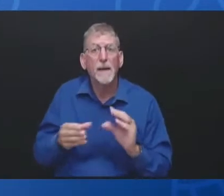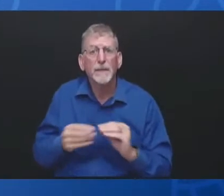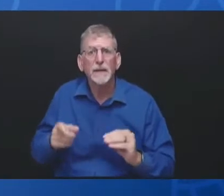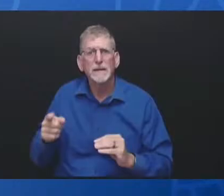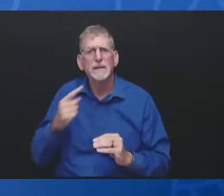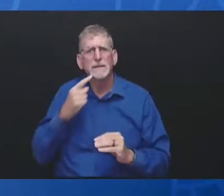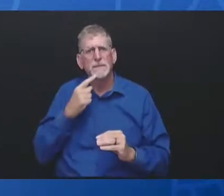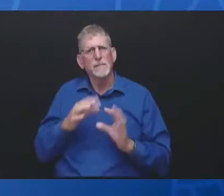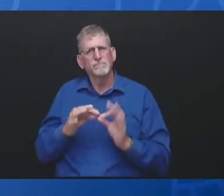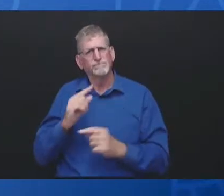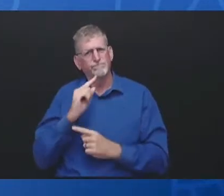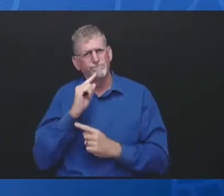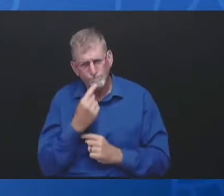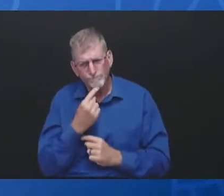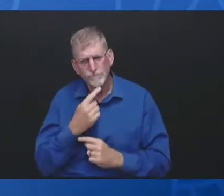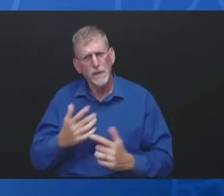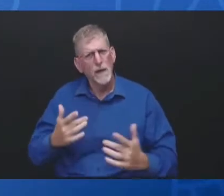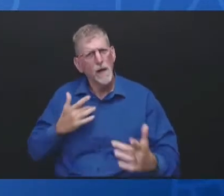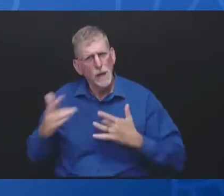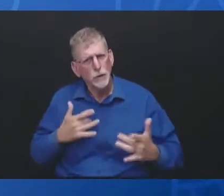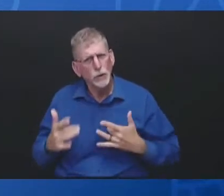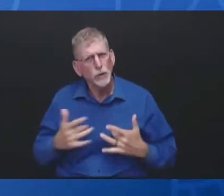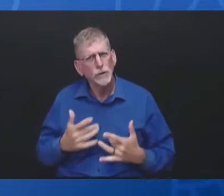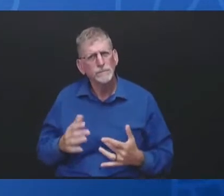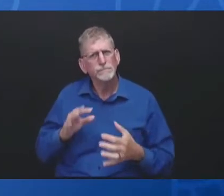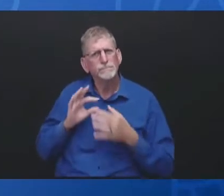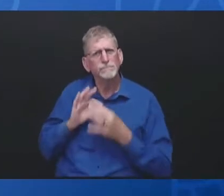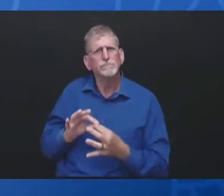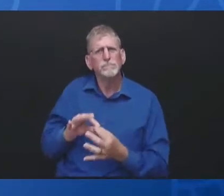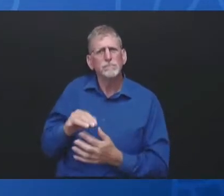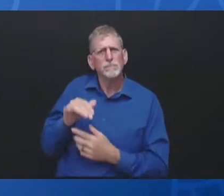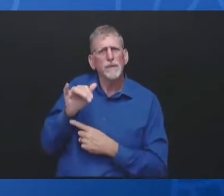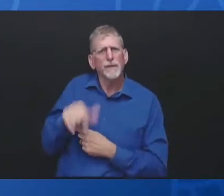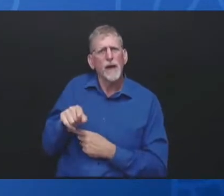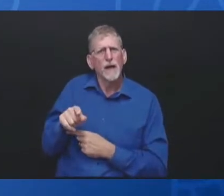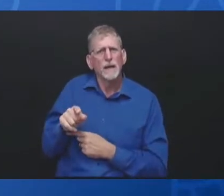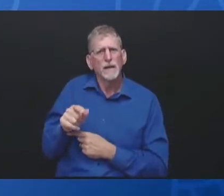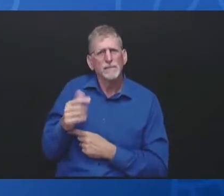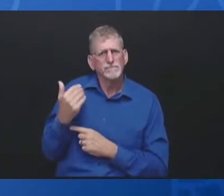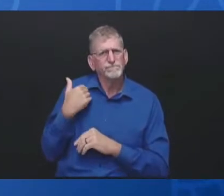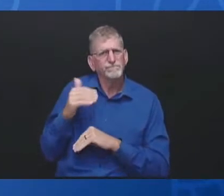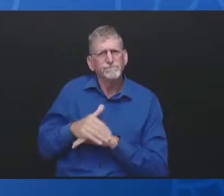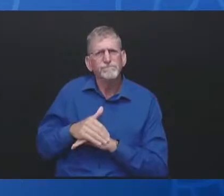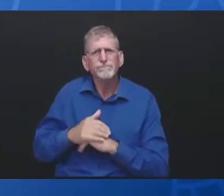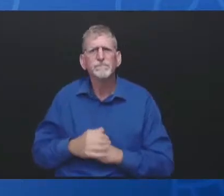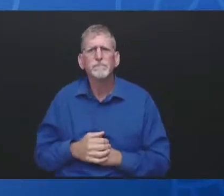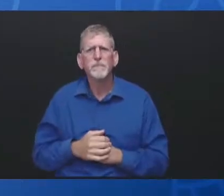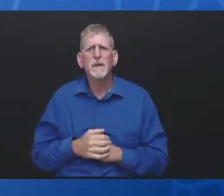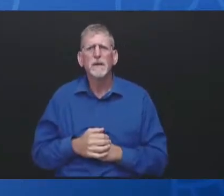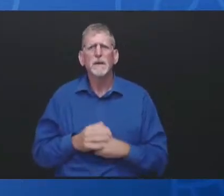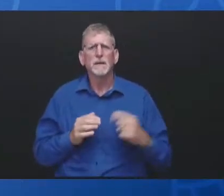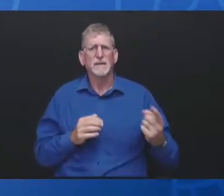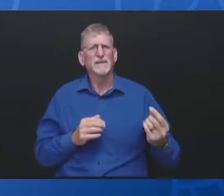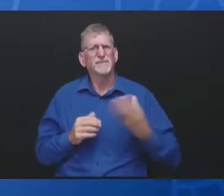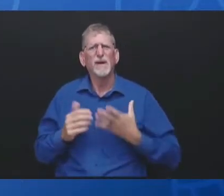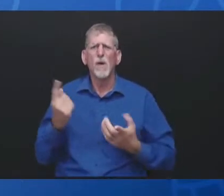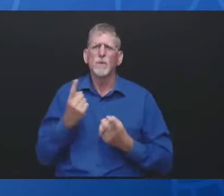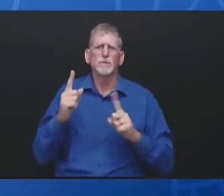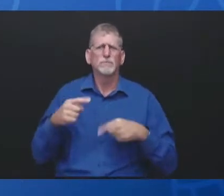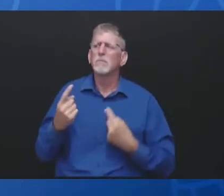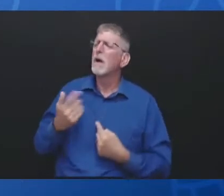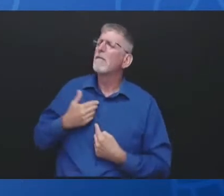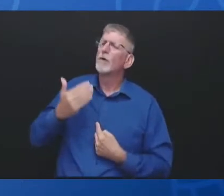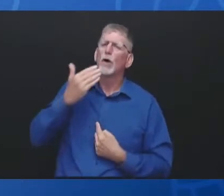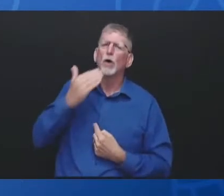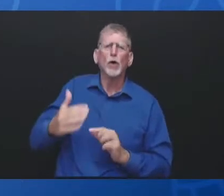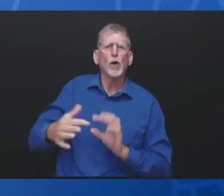from last night, just as the top, I've always had a very good relationship with Vladimir Putin of Russia, but something has